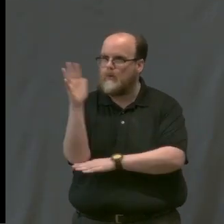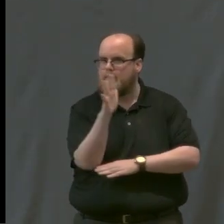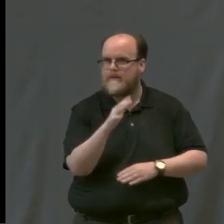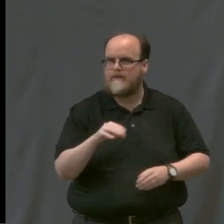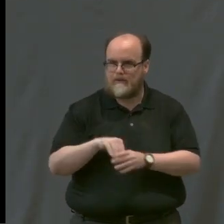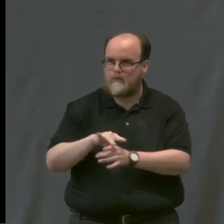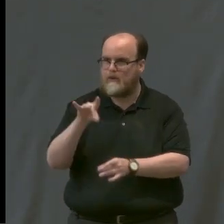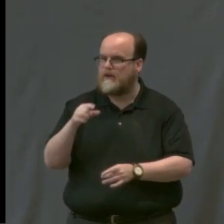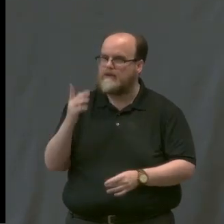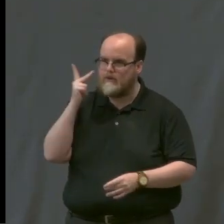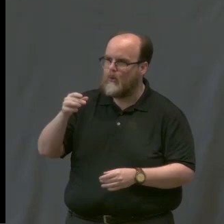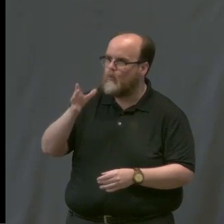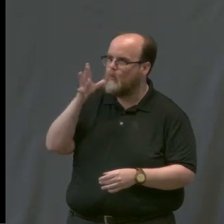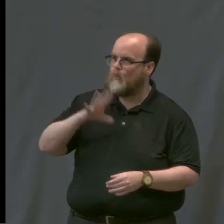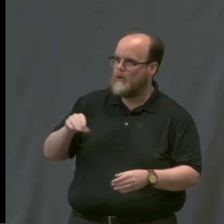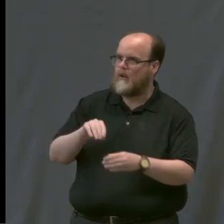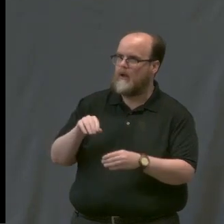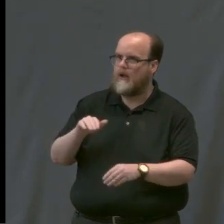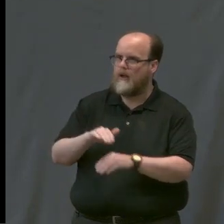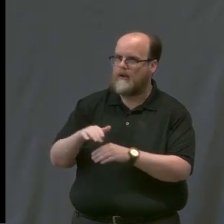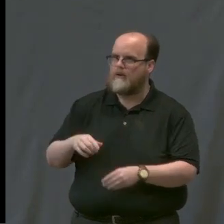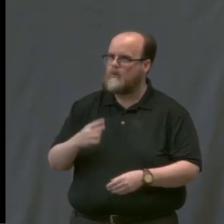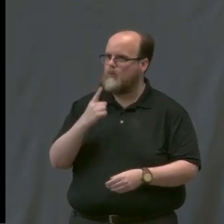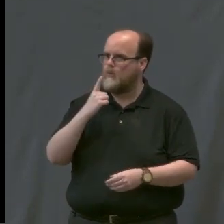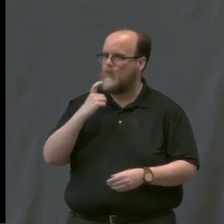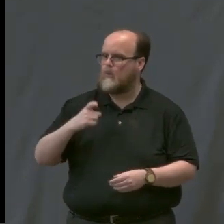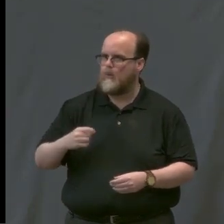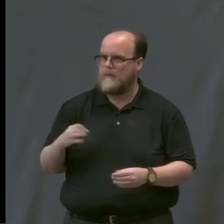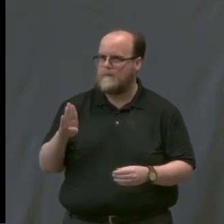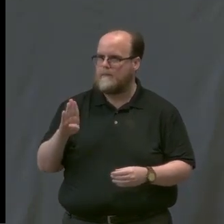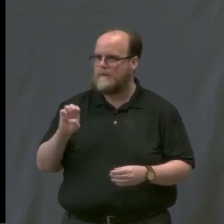I saw a woman sitting on a scarlet beast, which was full